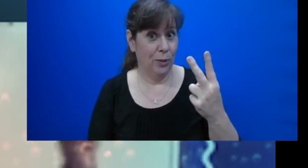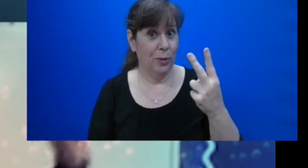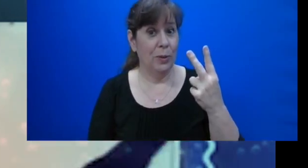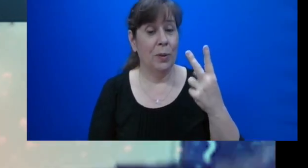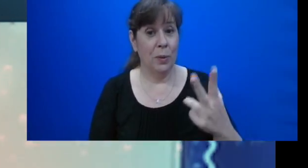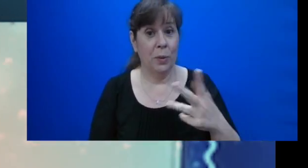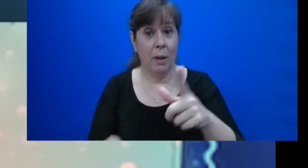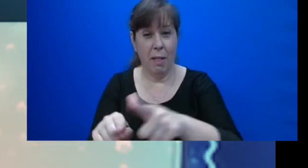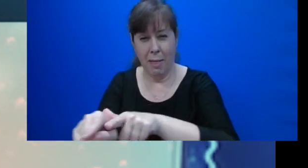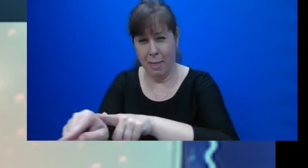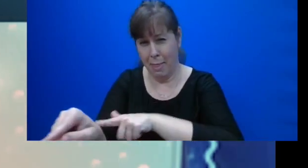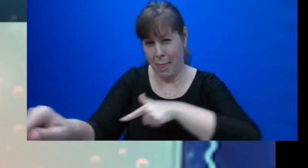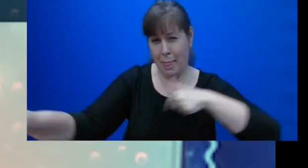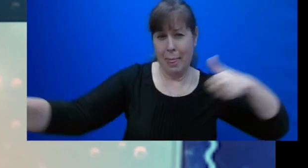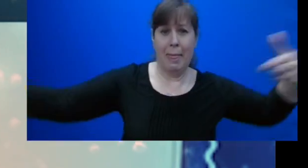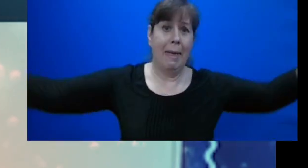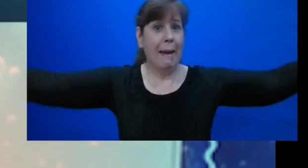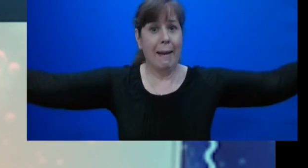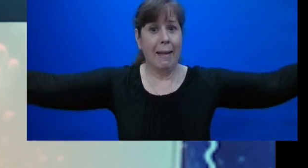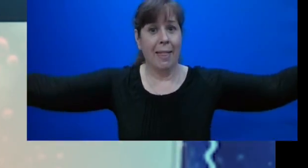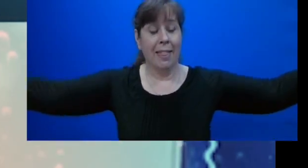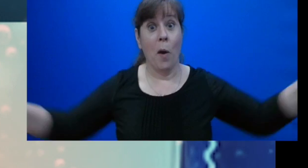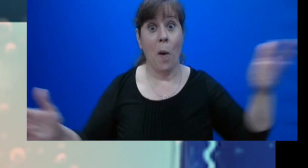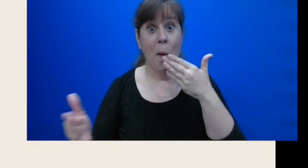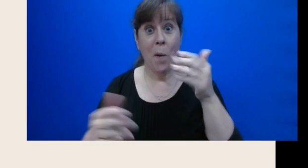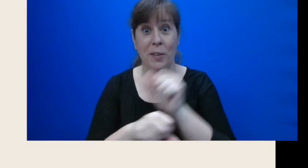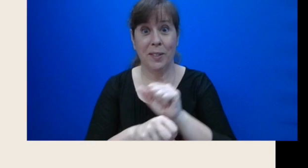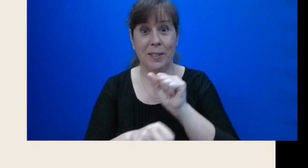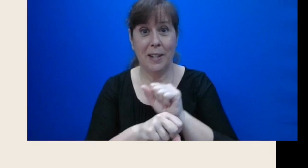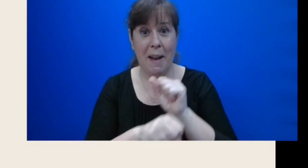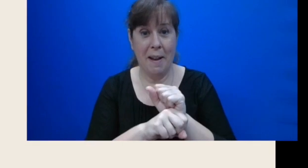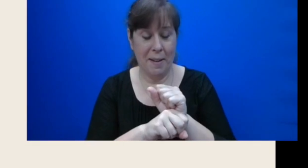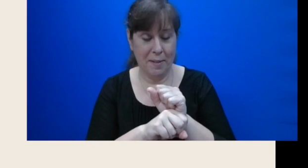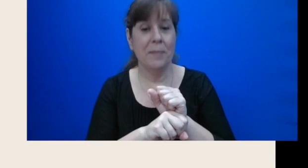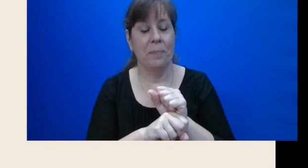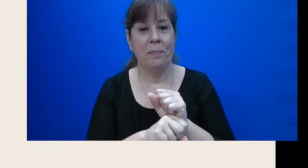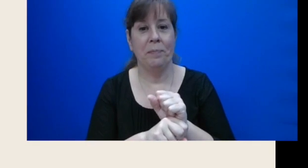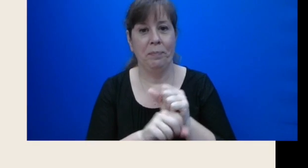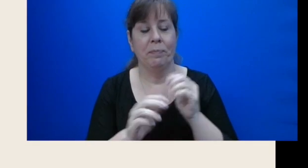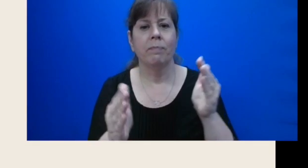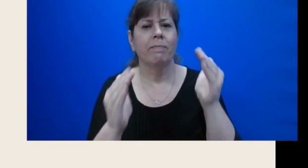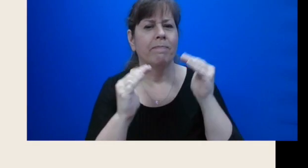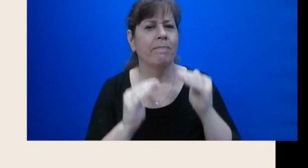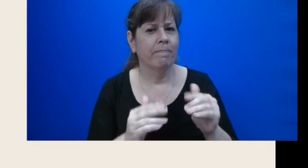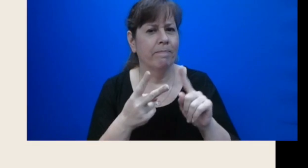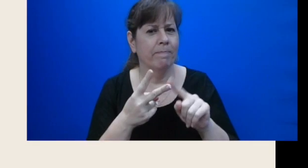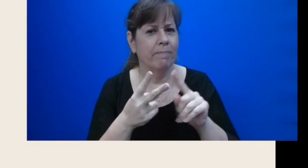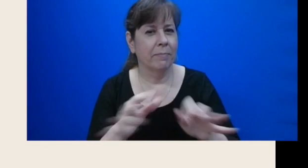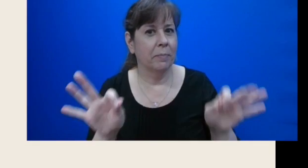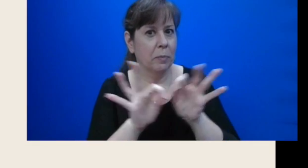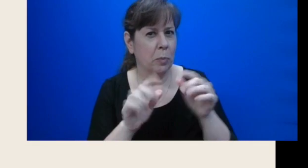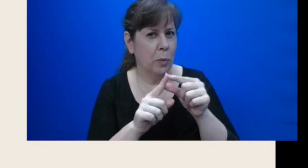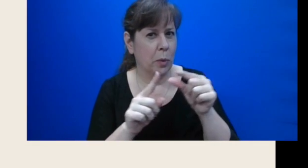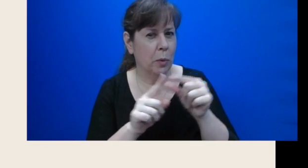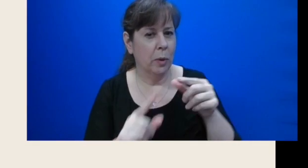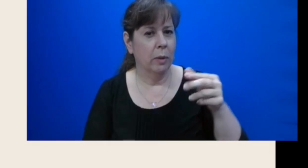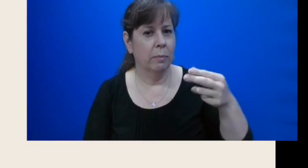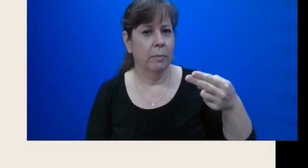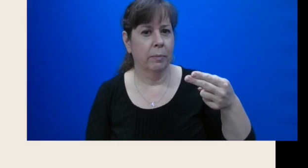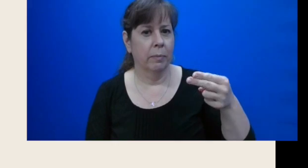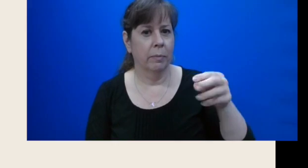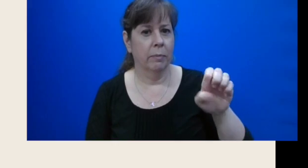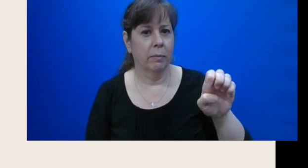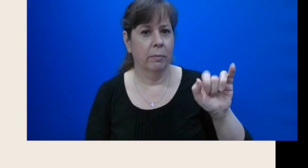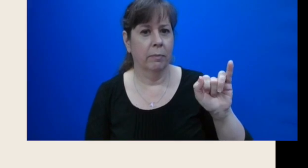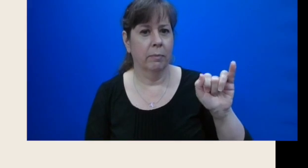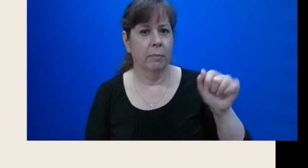3, length. Great job! Our next important math word is height.